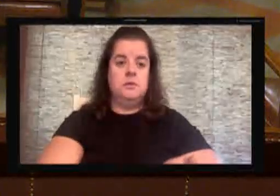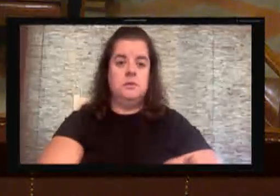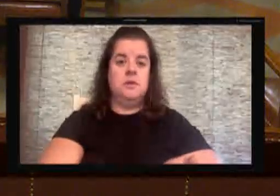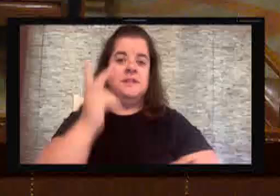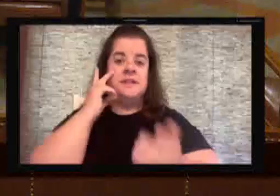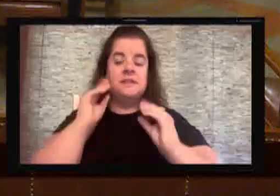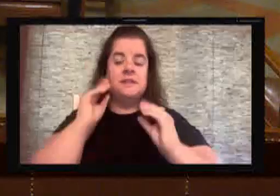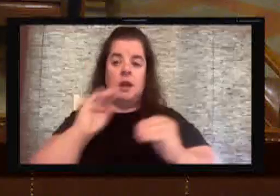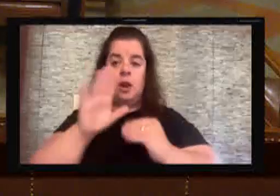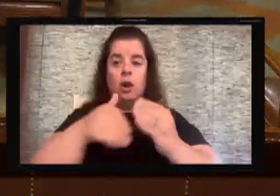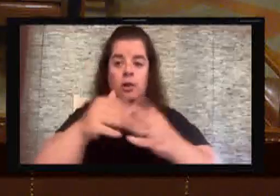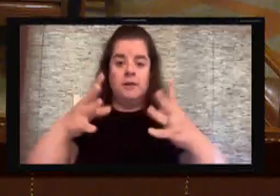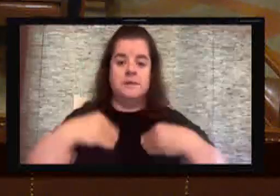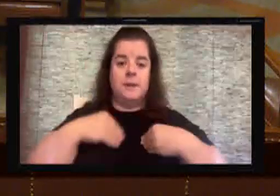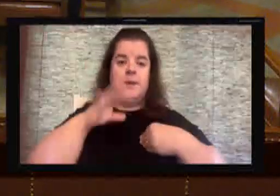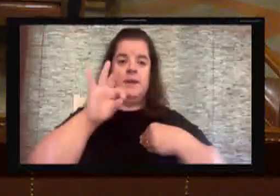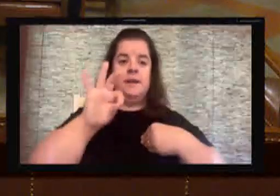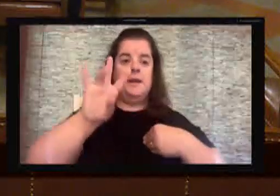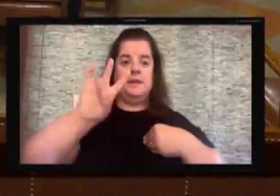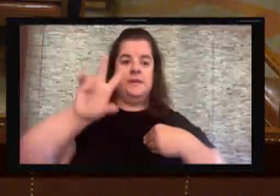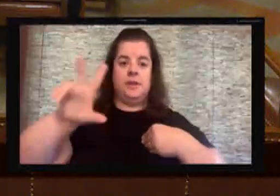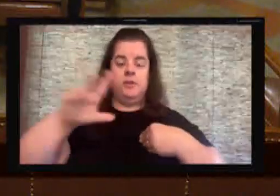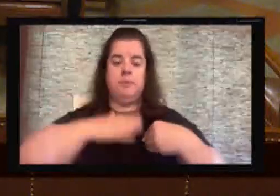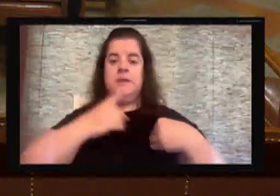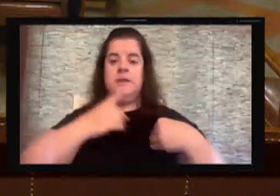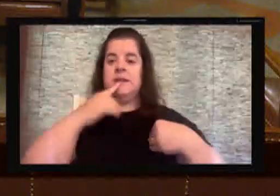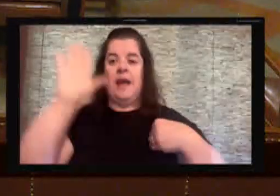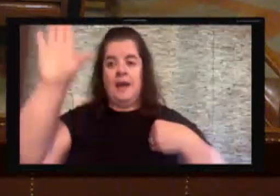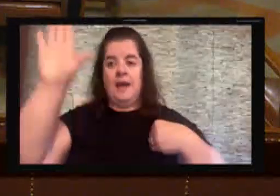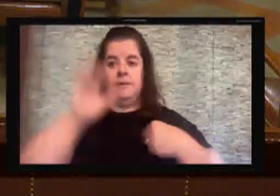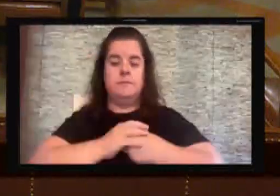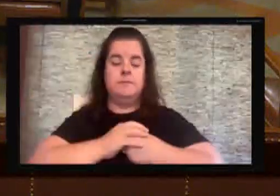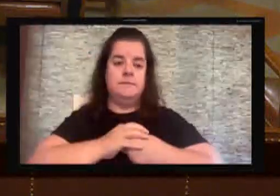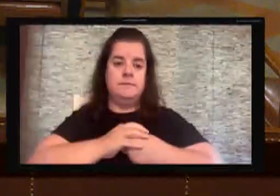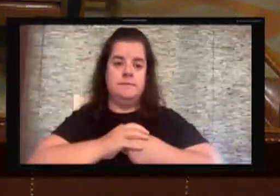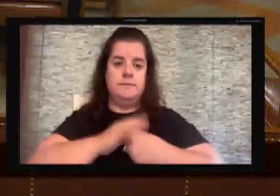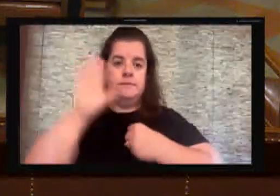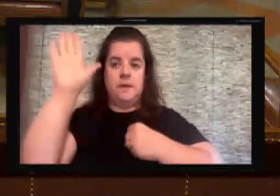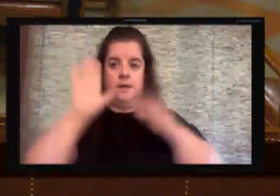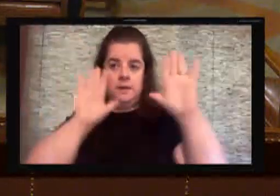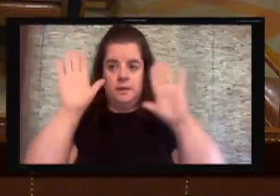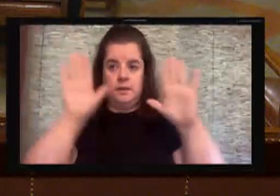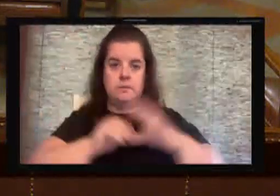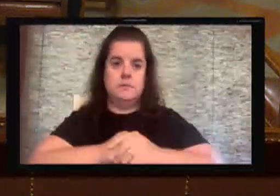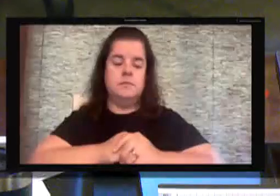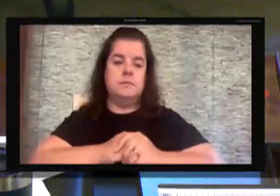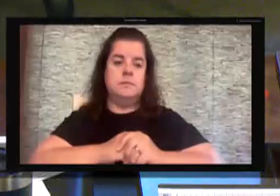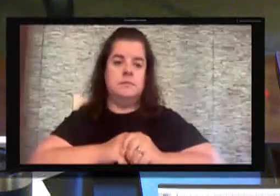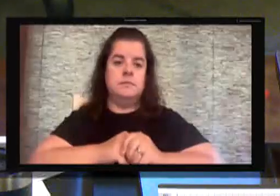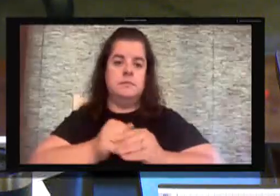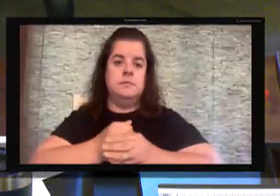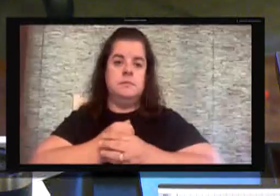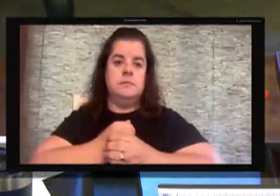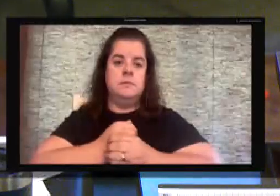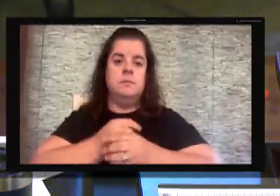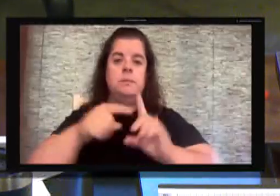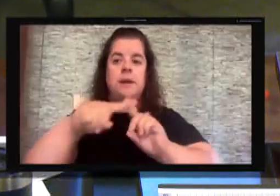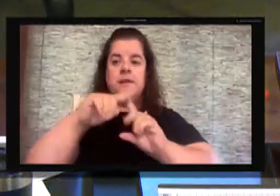of Bill 973, please indicate by saying aye. Aye. Aye. Affirmative recommendation,